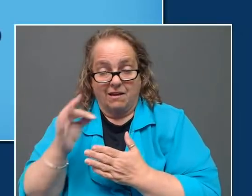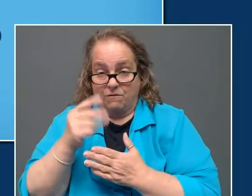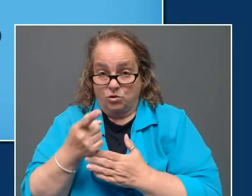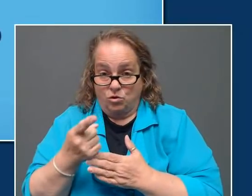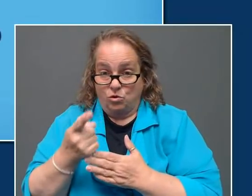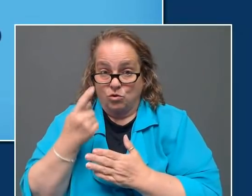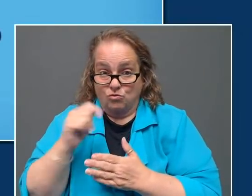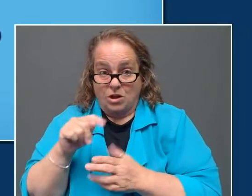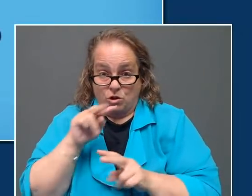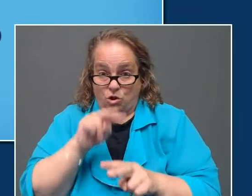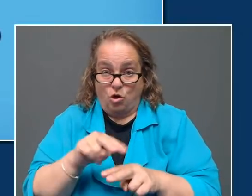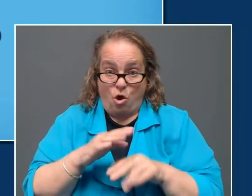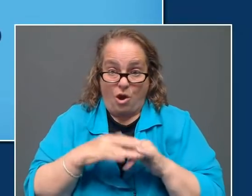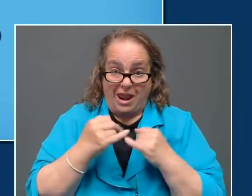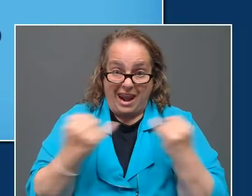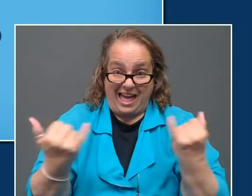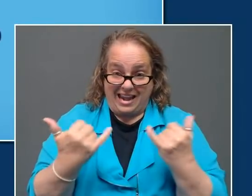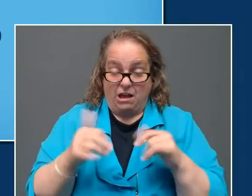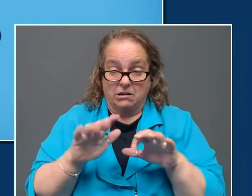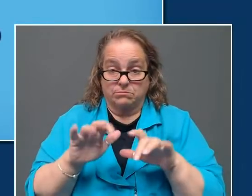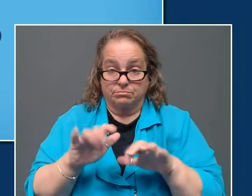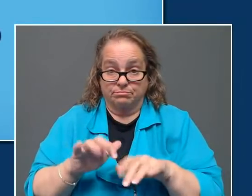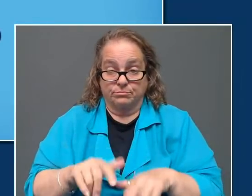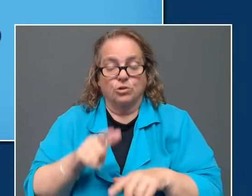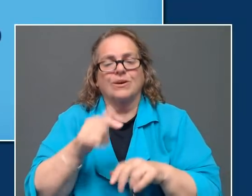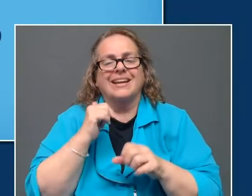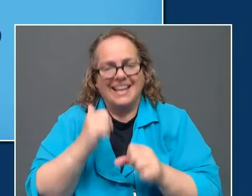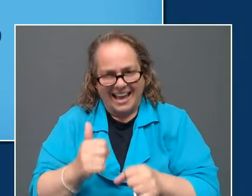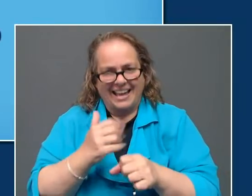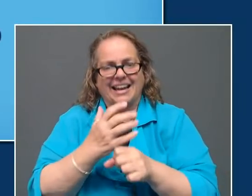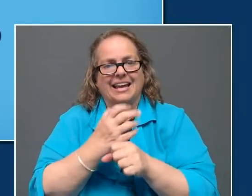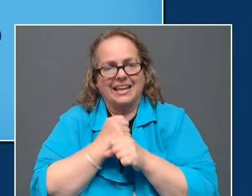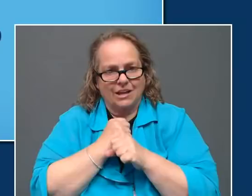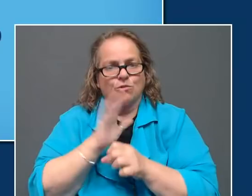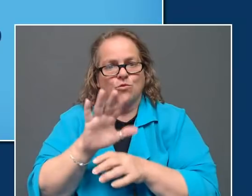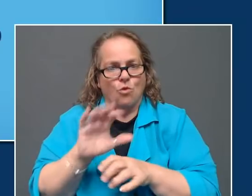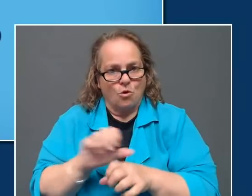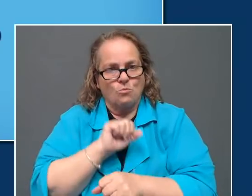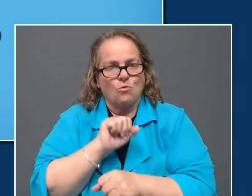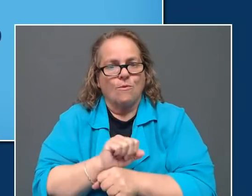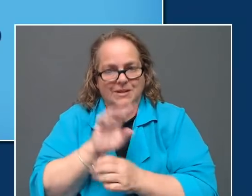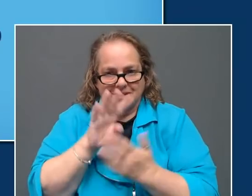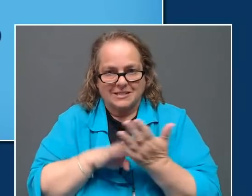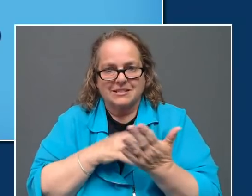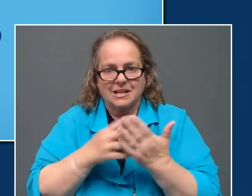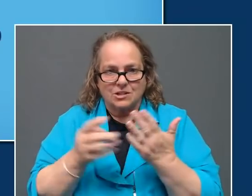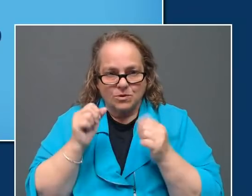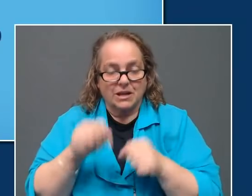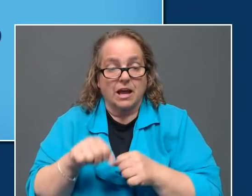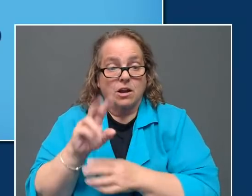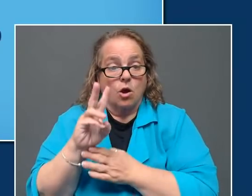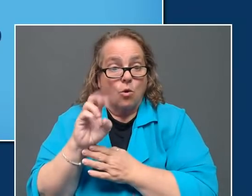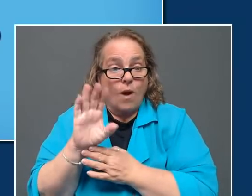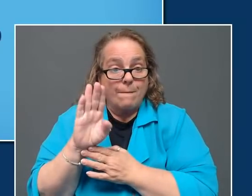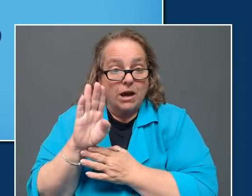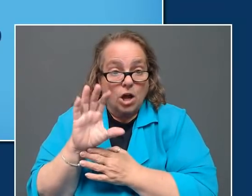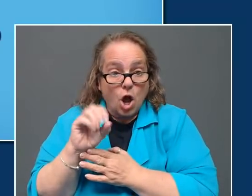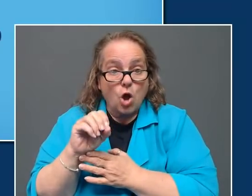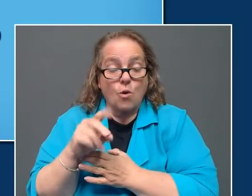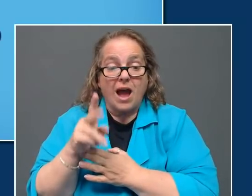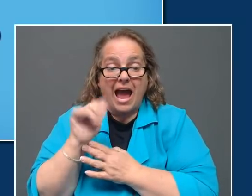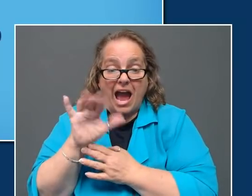now, you can get your appointment scheduled. Wedco, if you're in Harrison, Nicholas, or Scott